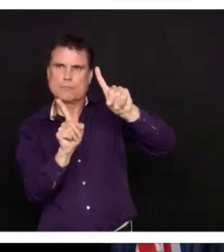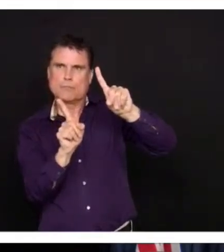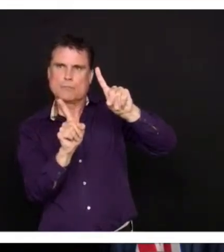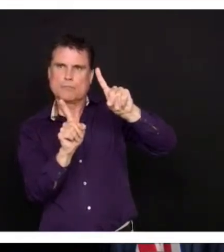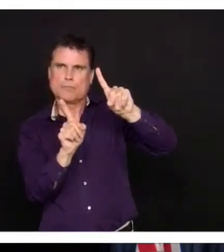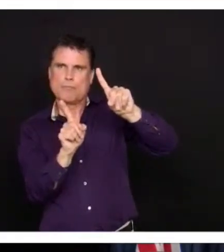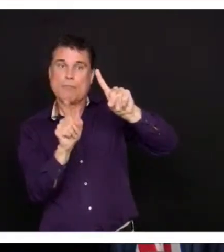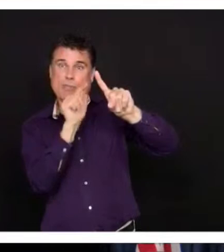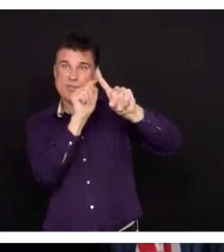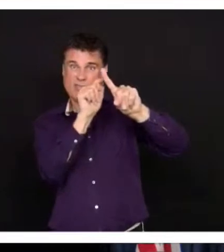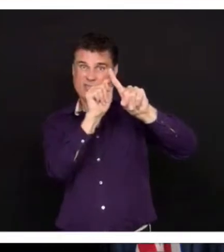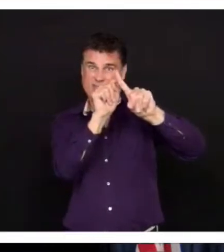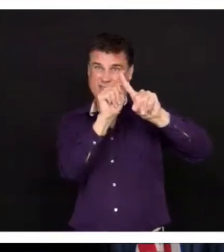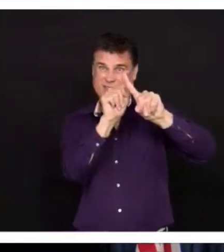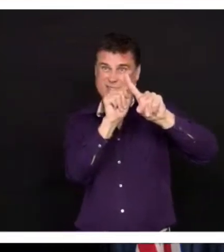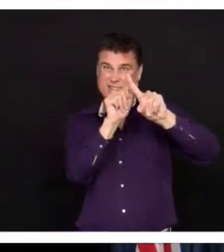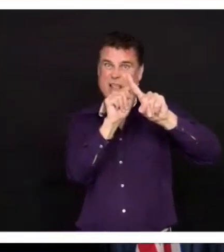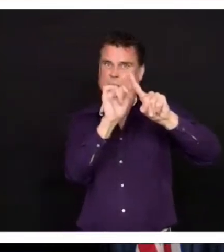should those